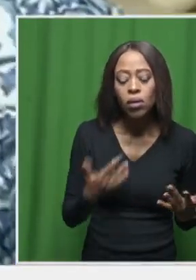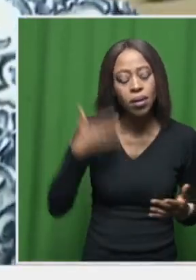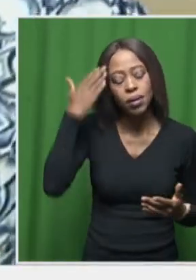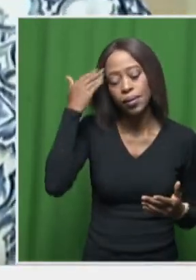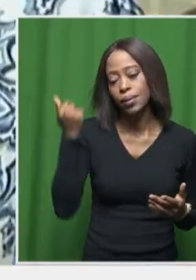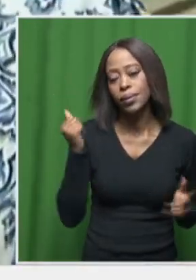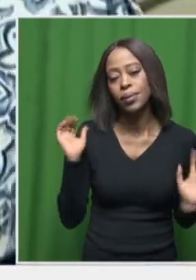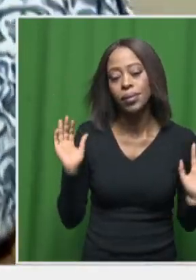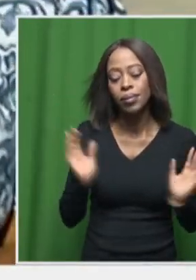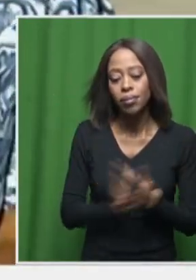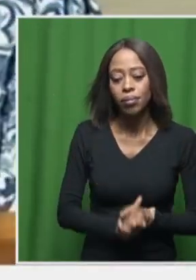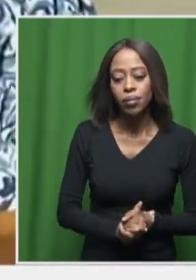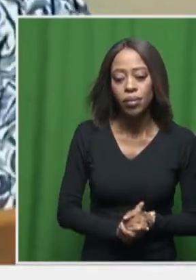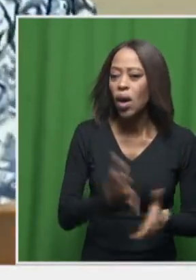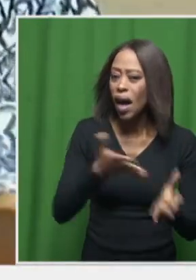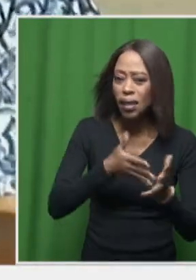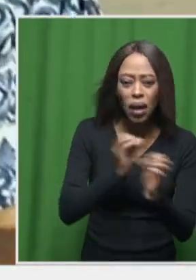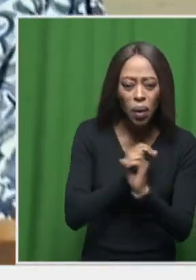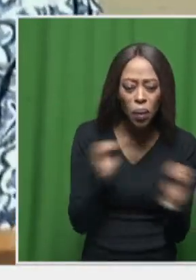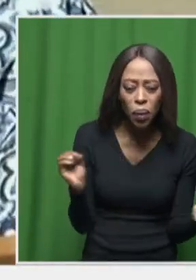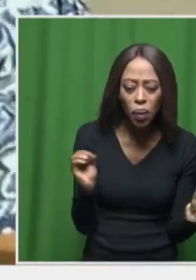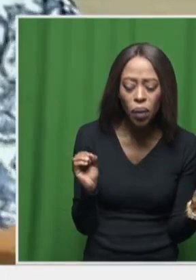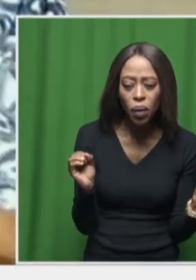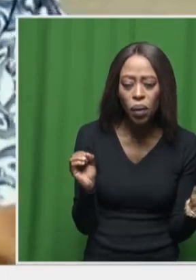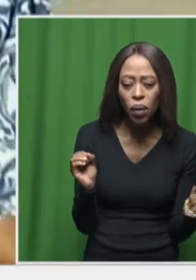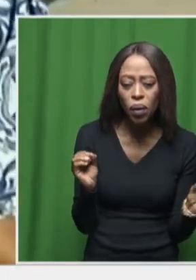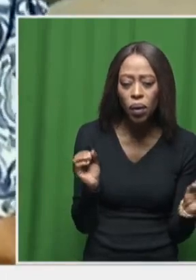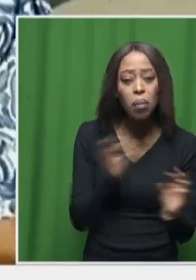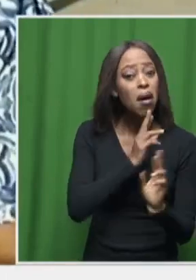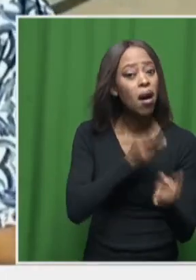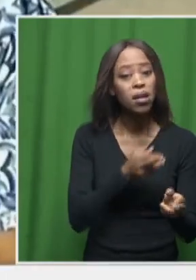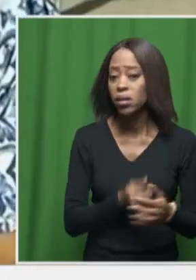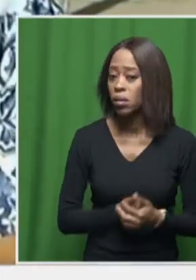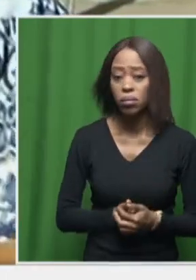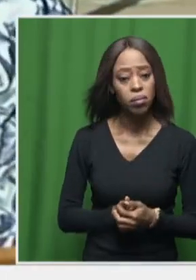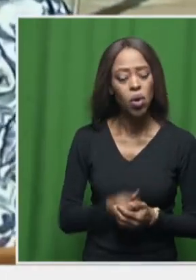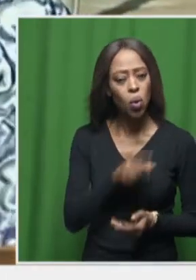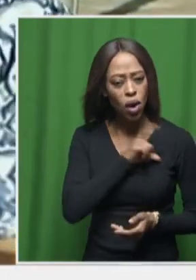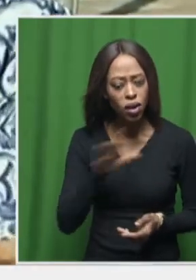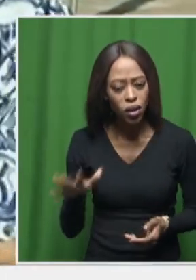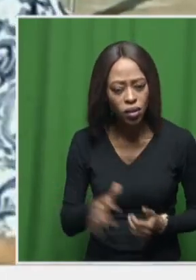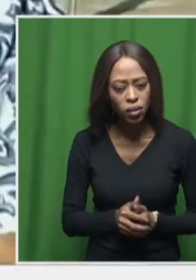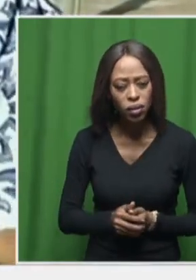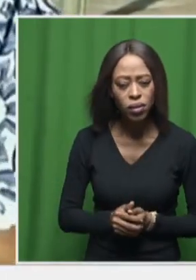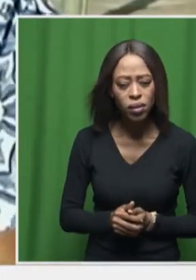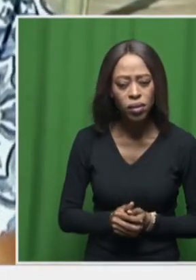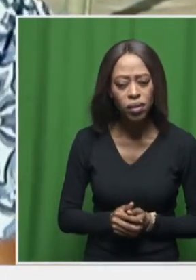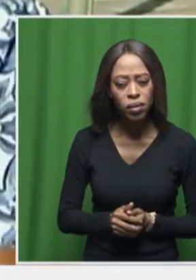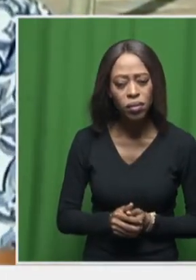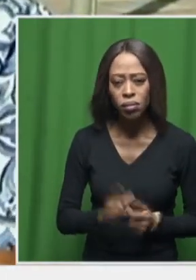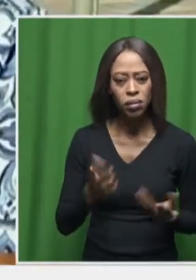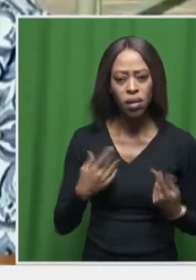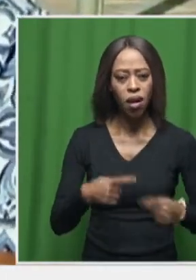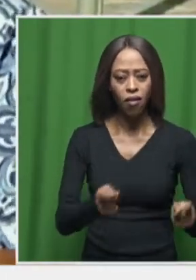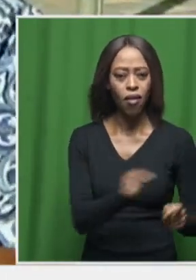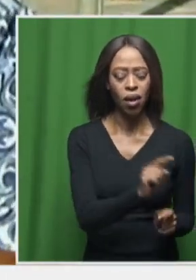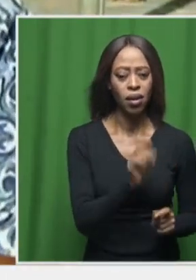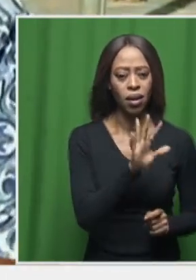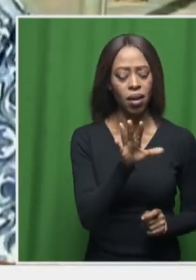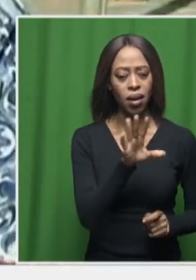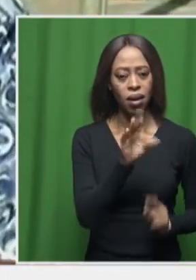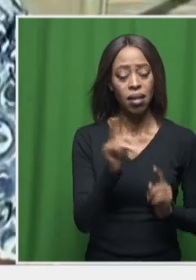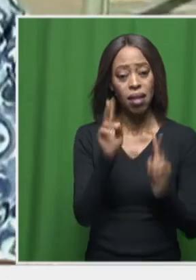Samkelo. So he doesn't attend? No, I'm not answering that question. Why not? No, it's above my pay grade. The issue of the